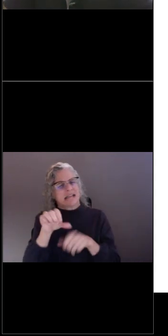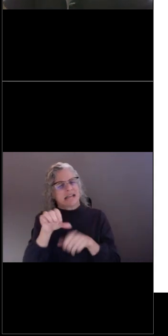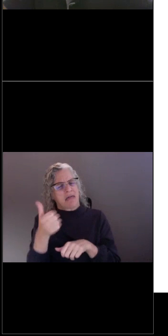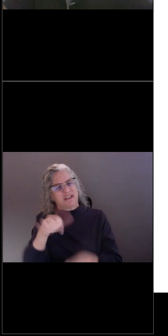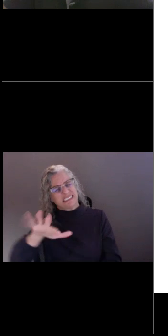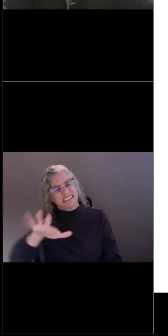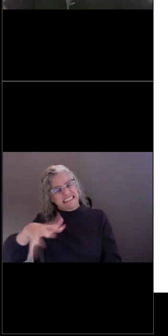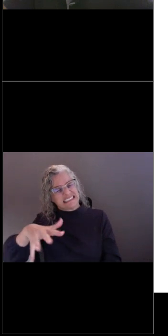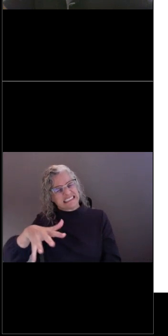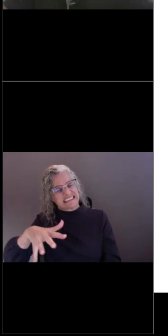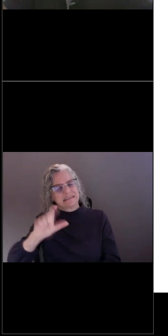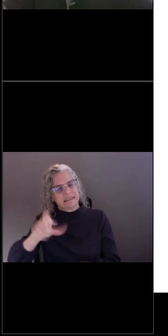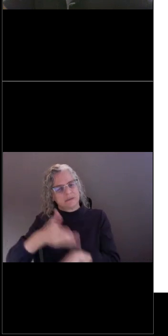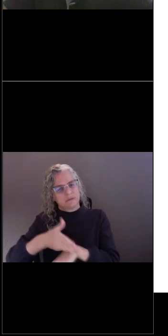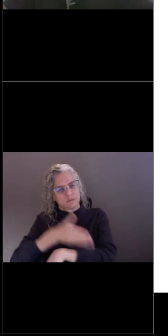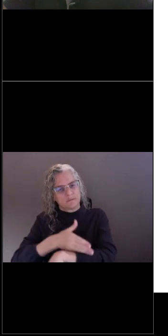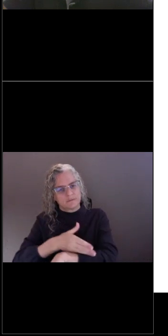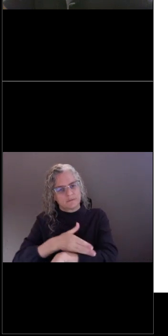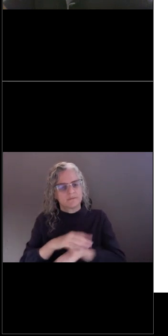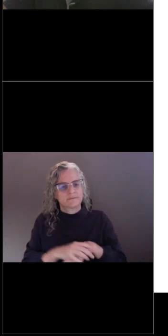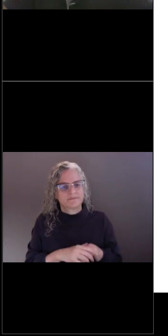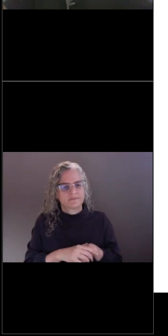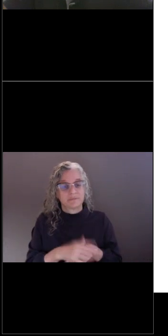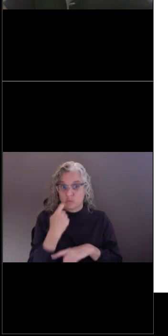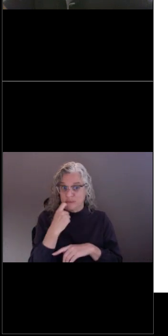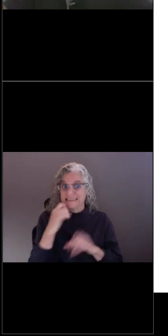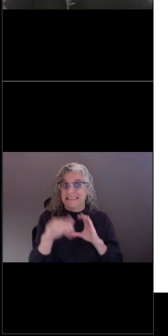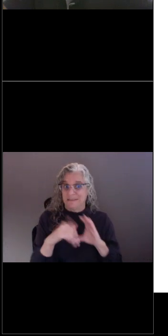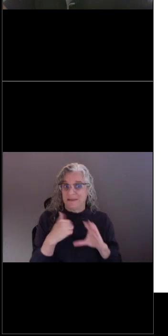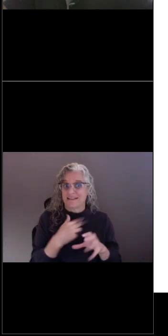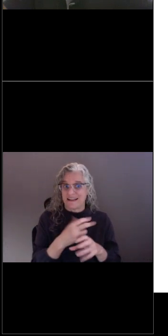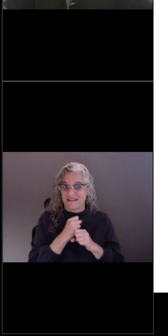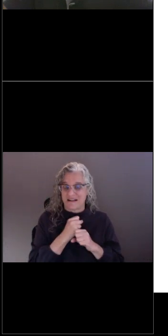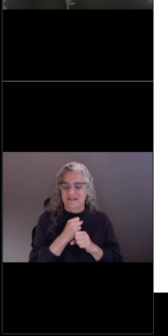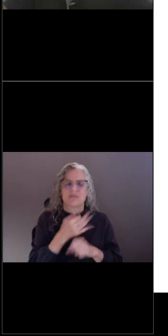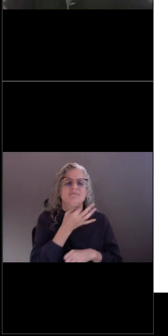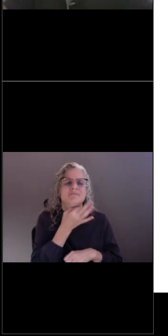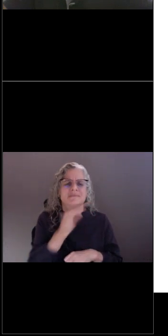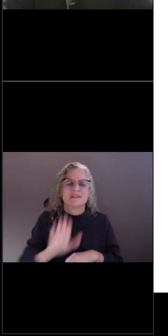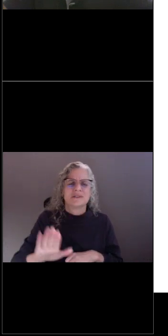But these are all emails I've received recently. So I'm curious what you think about